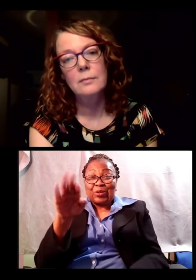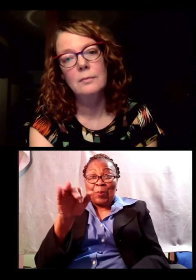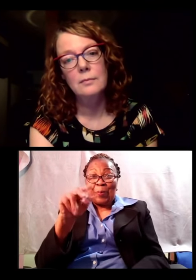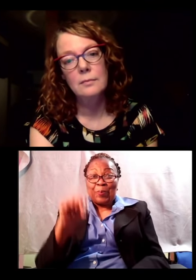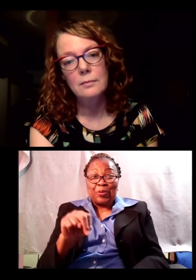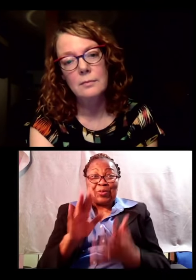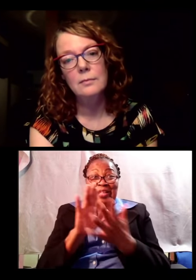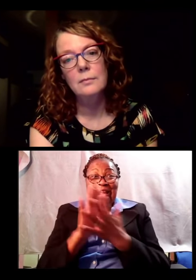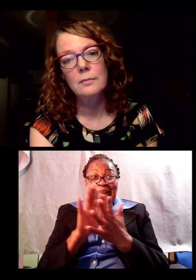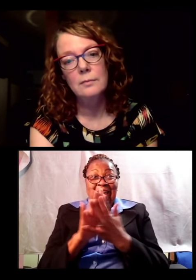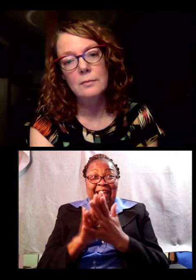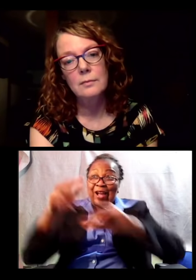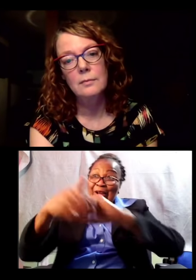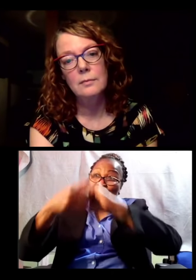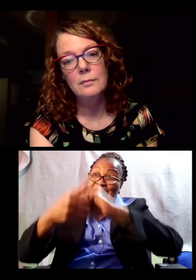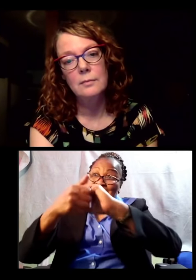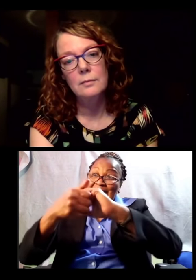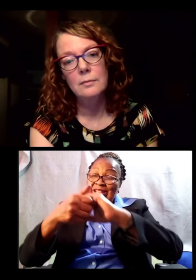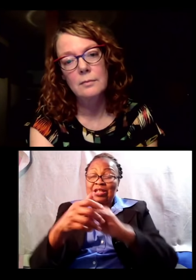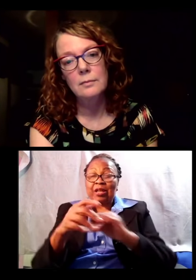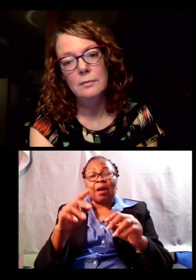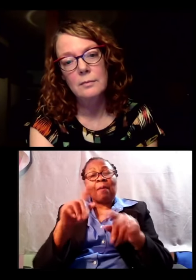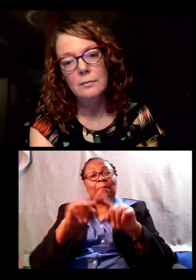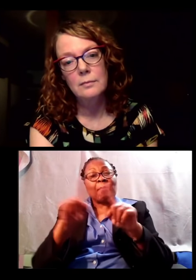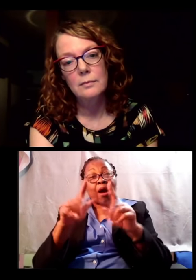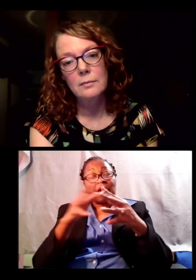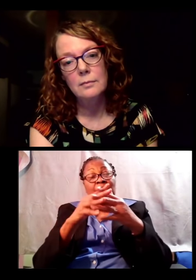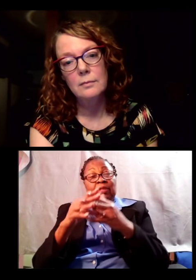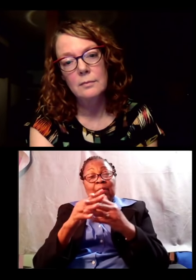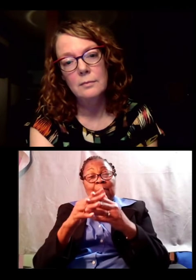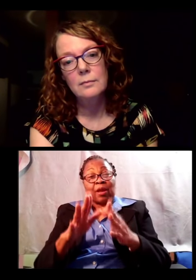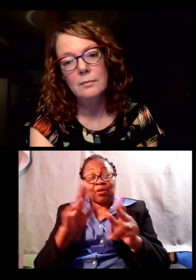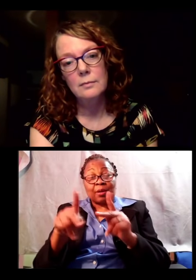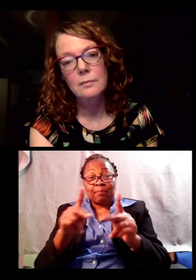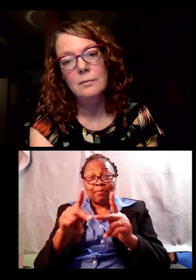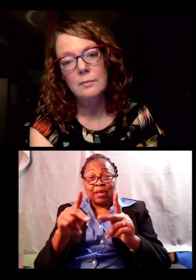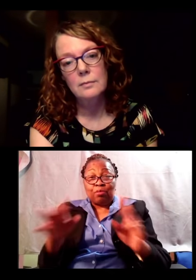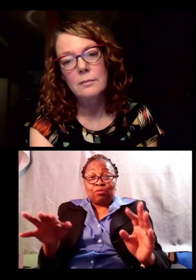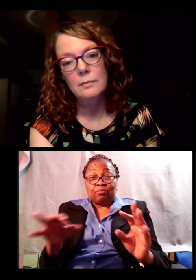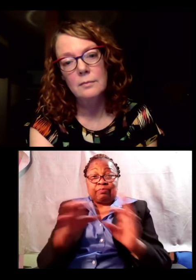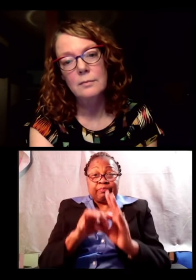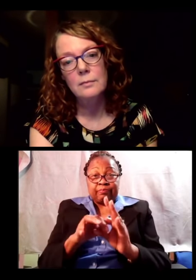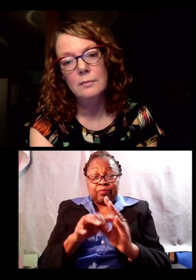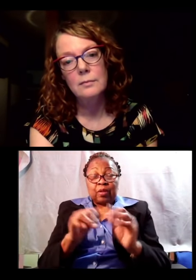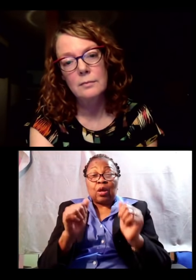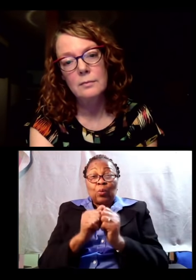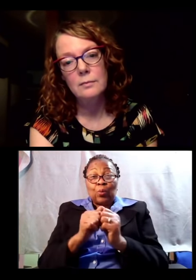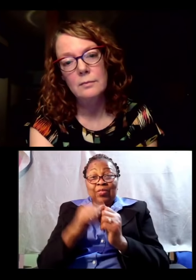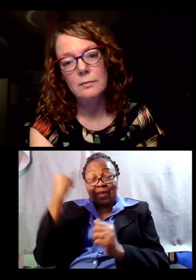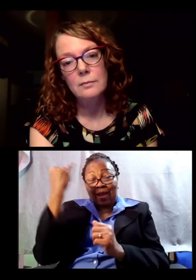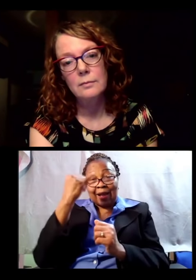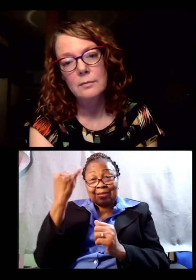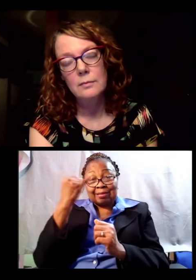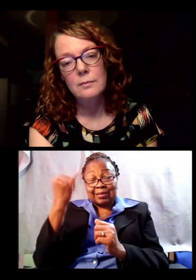So the American people united around an idea that pulls them